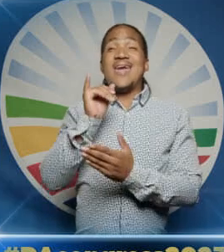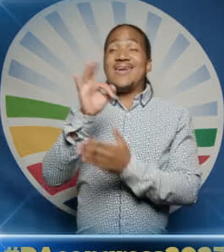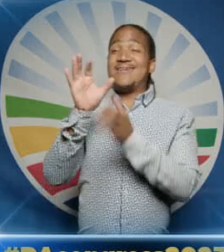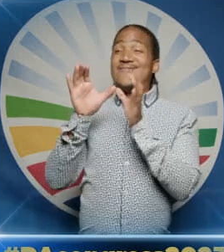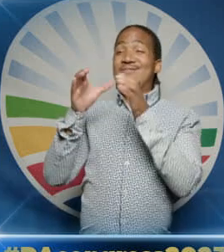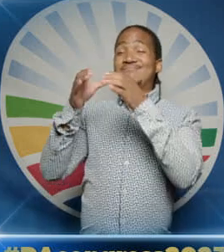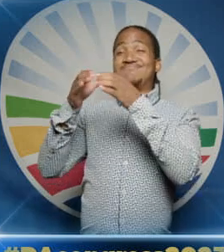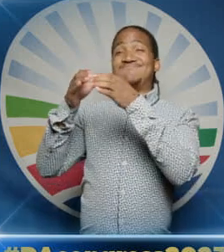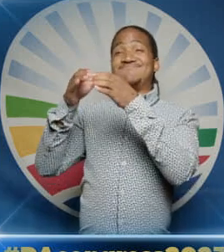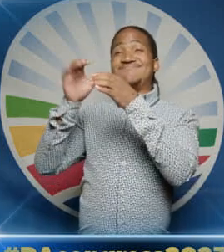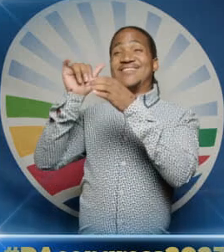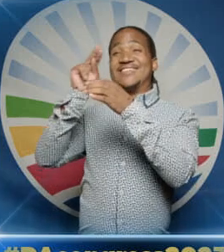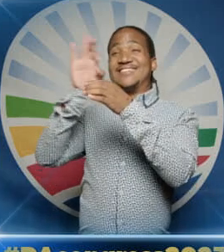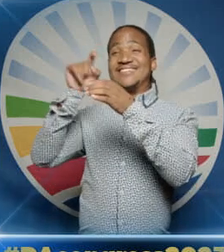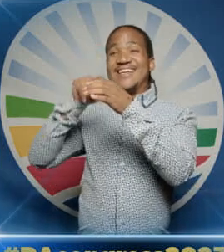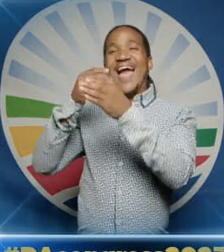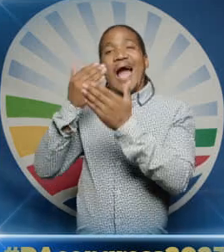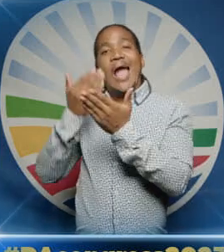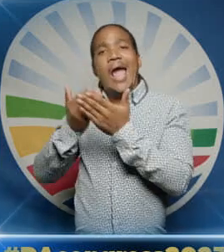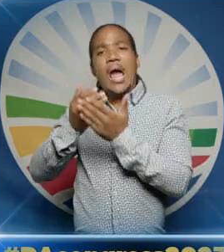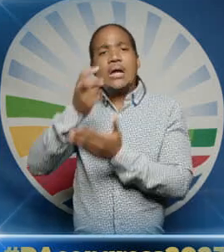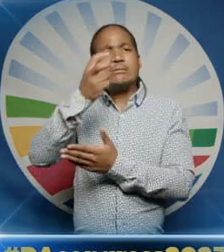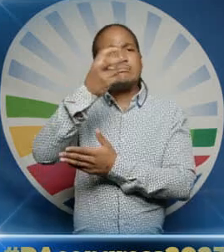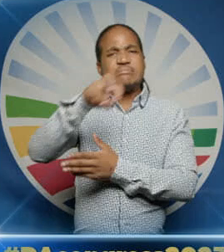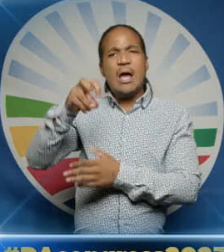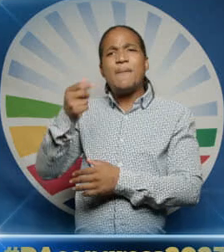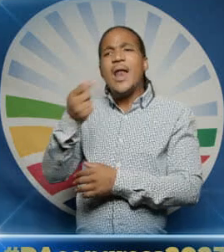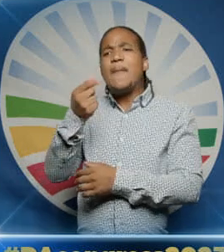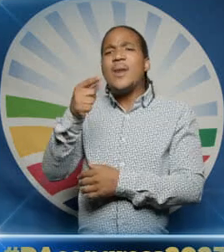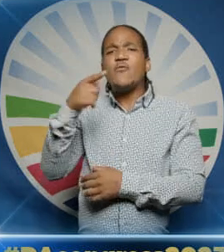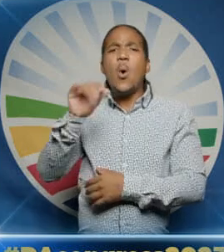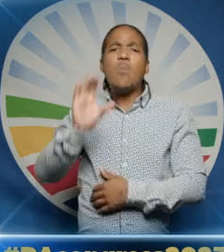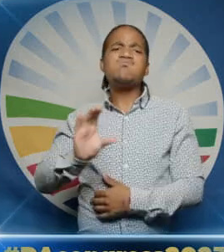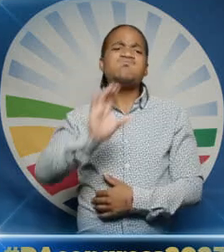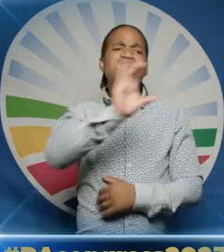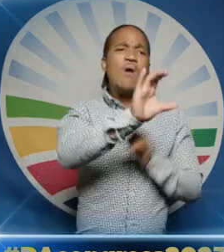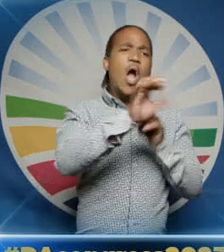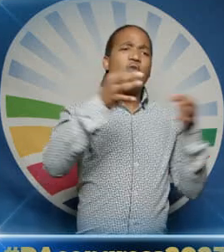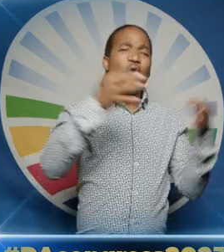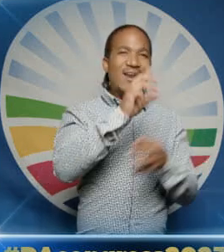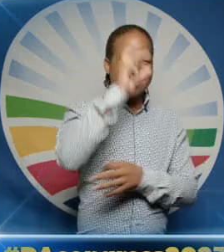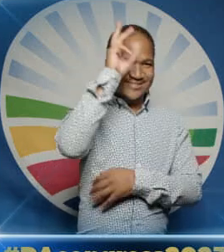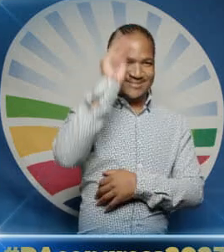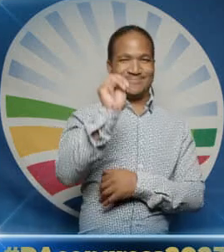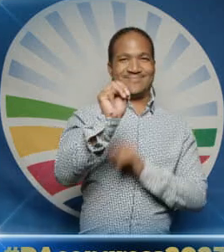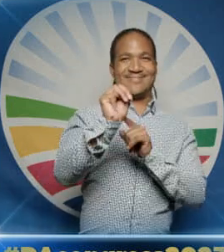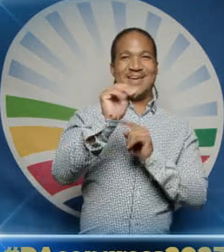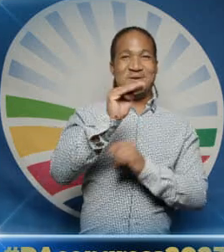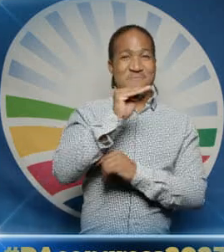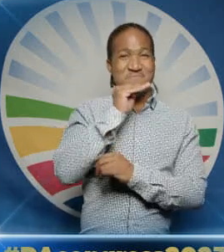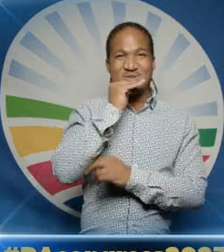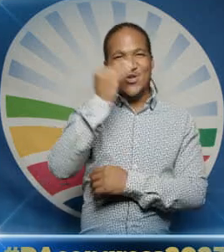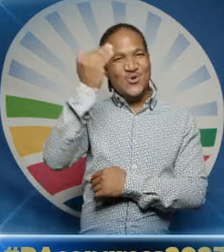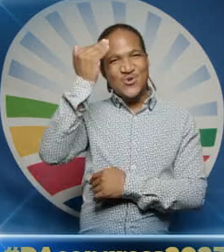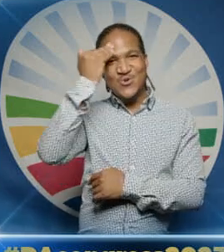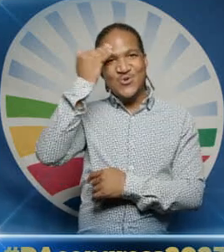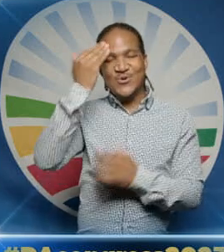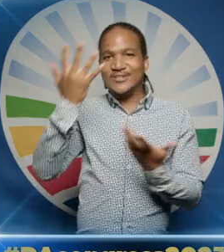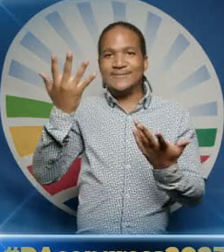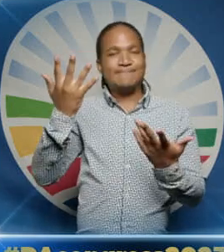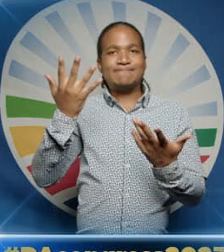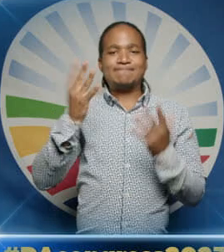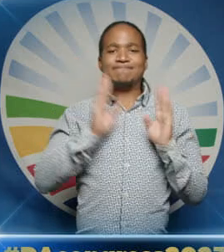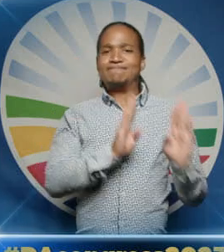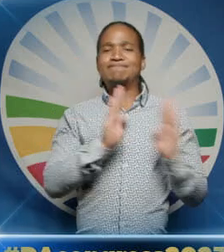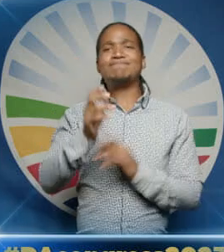money that is allocated Democrats for the funeral of Nelson Mandela, then you know it has lost any moral